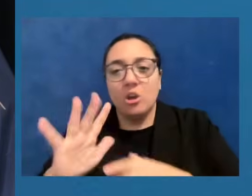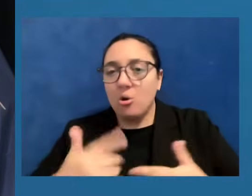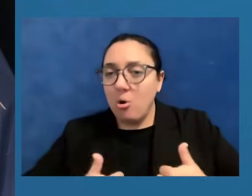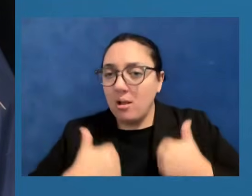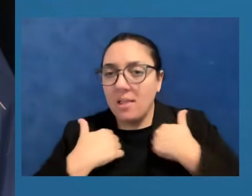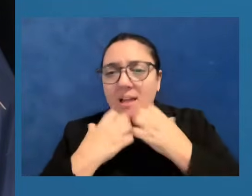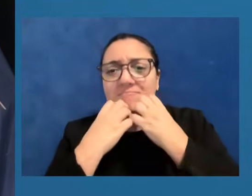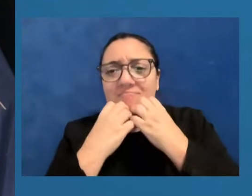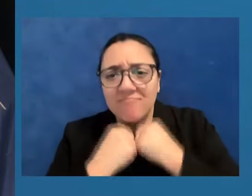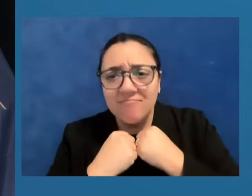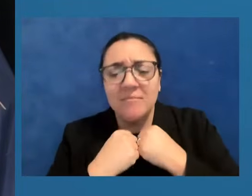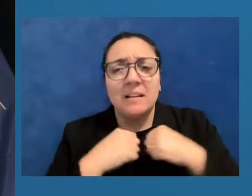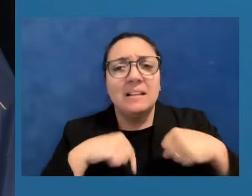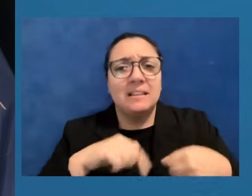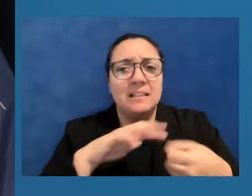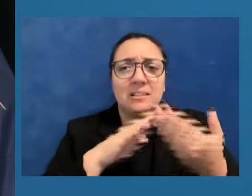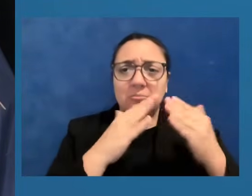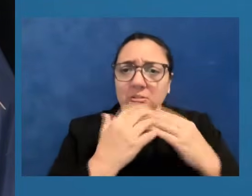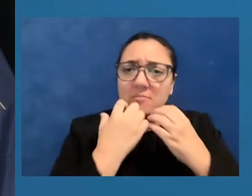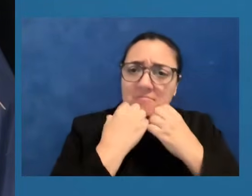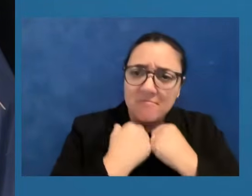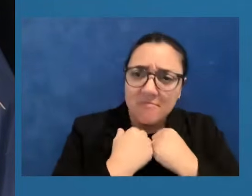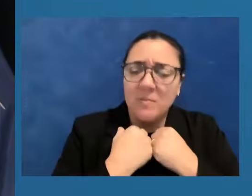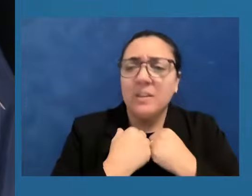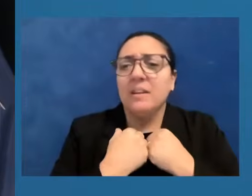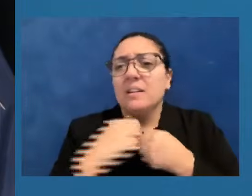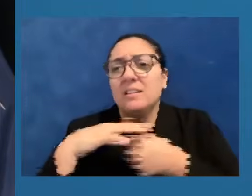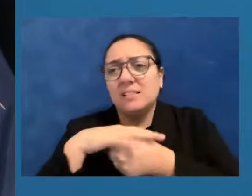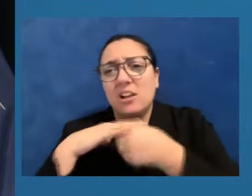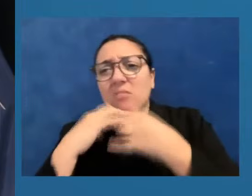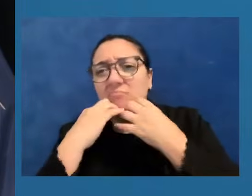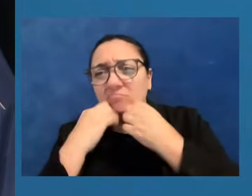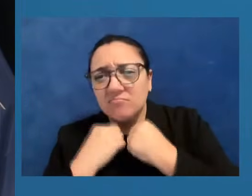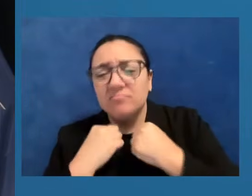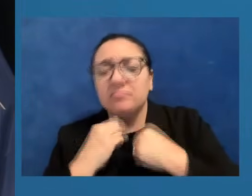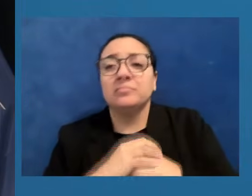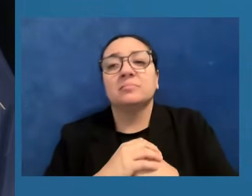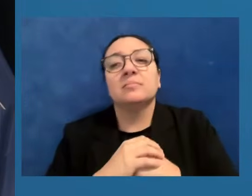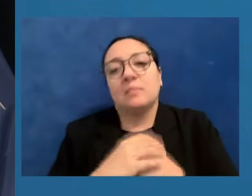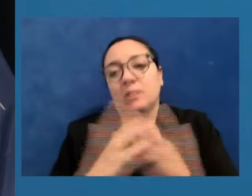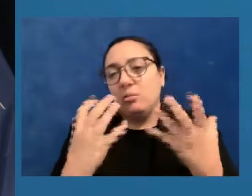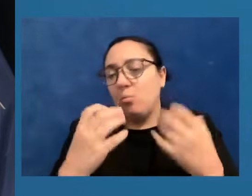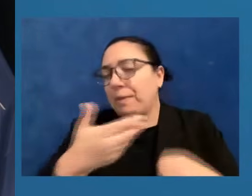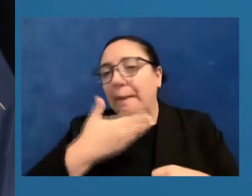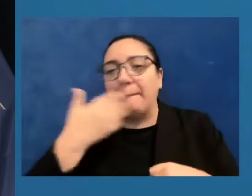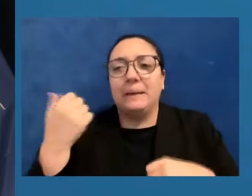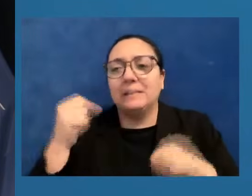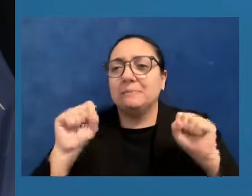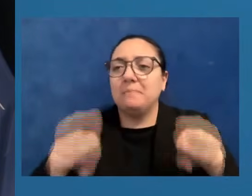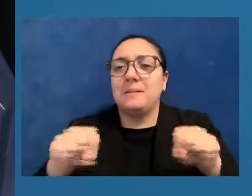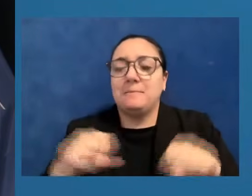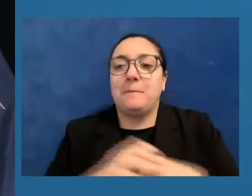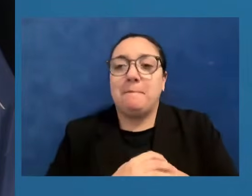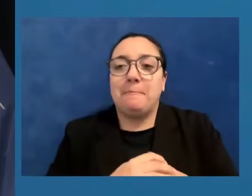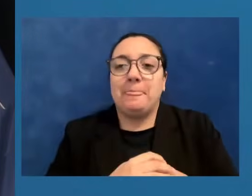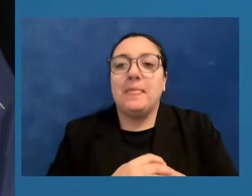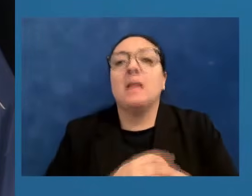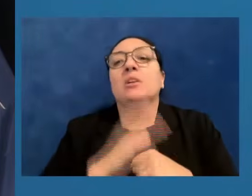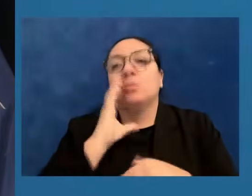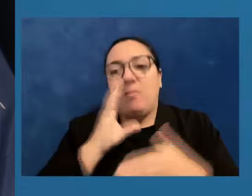matter. These neighborhoods matter. And we'll do anything in our power to make sure they can be the very best they can be. So let me wrap up by saying